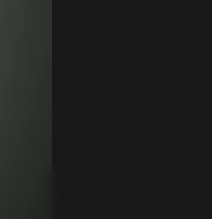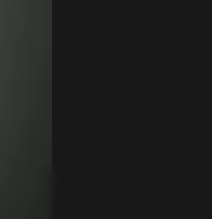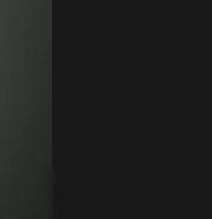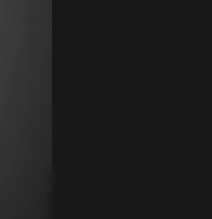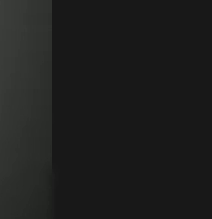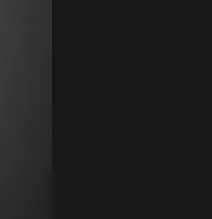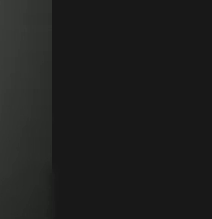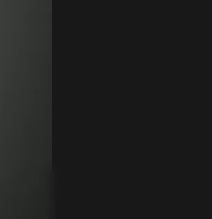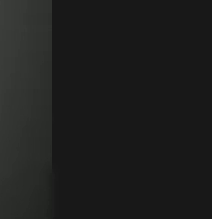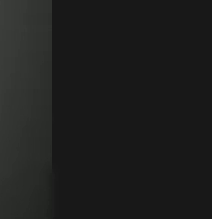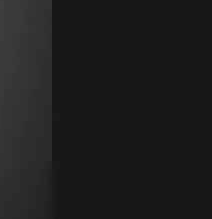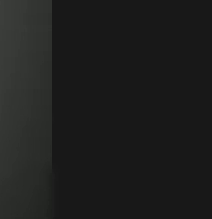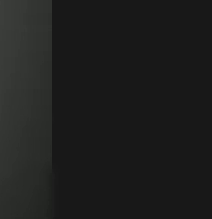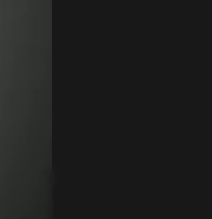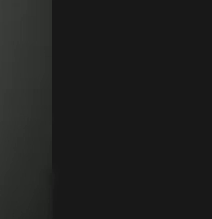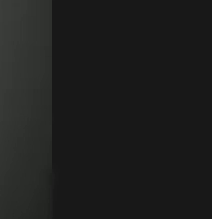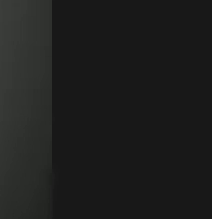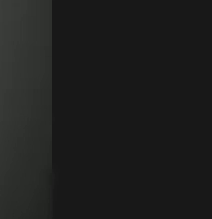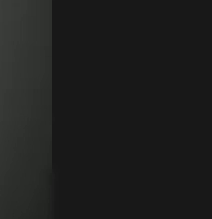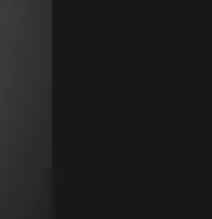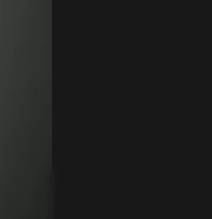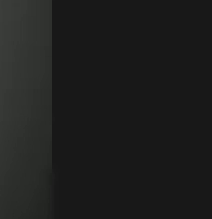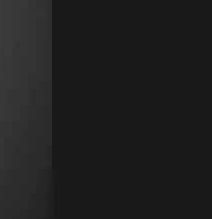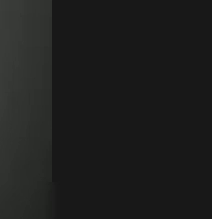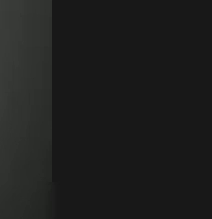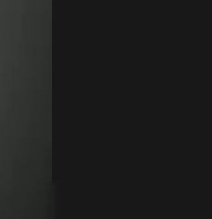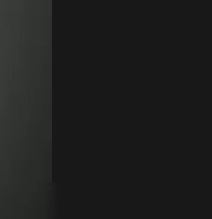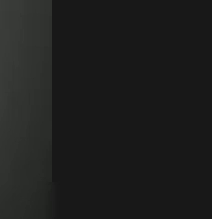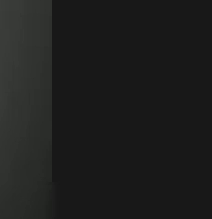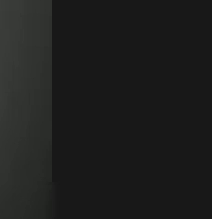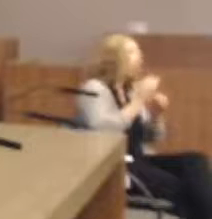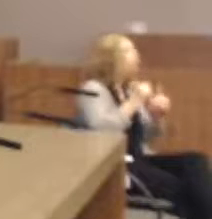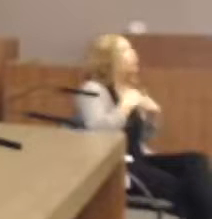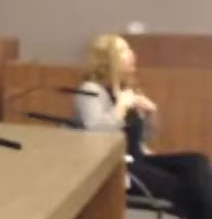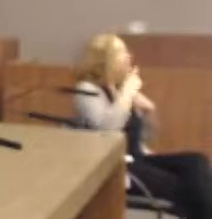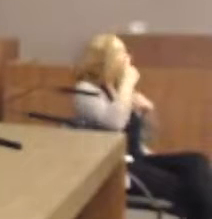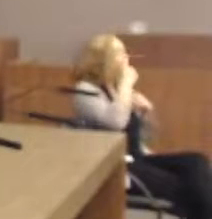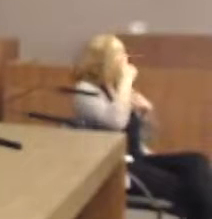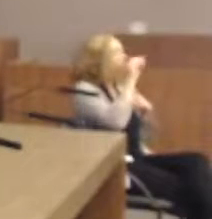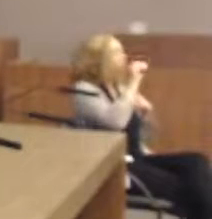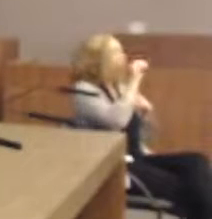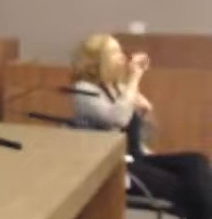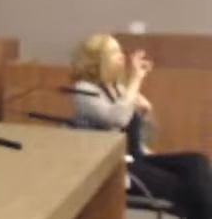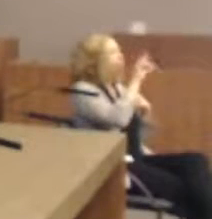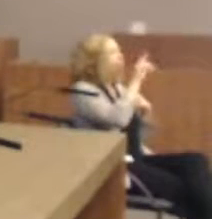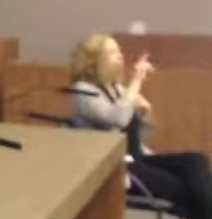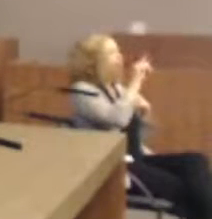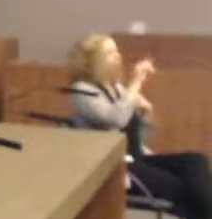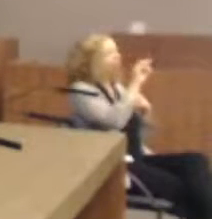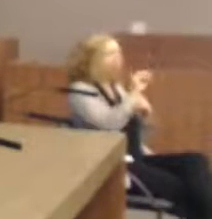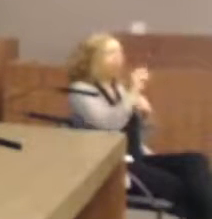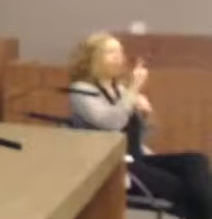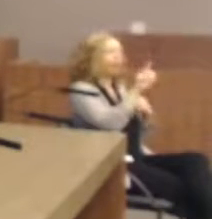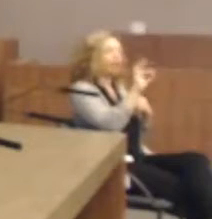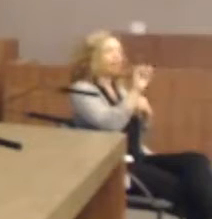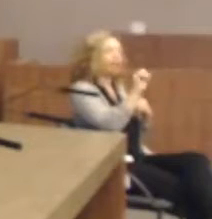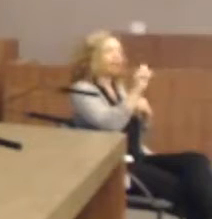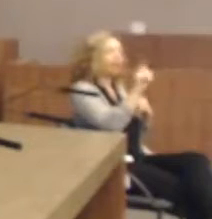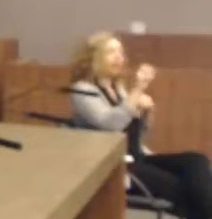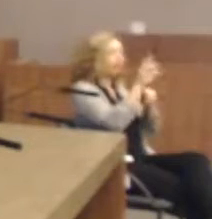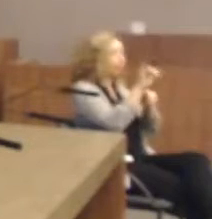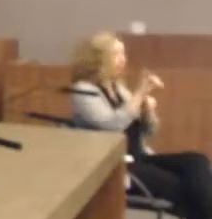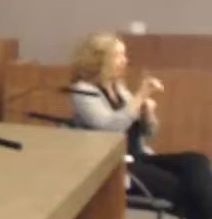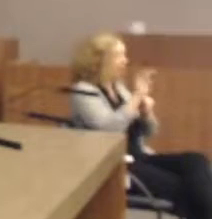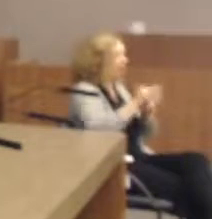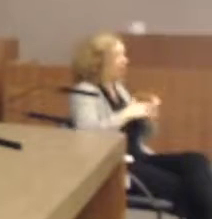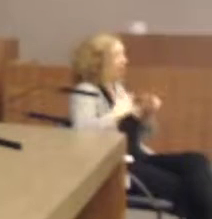this middle part of the brain, where the amygdala is here, we also have the olfactory, which is where we have sensations of smell. It's very close to